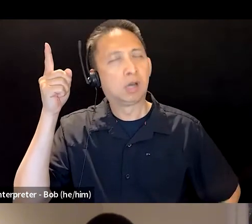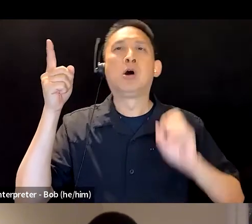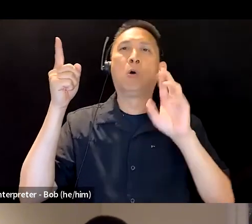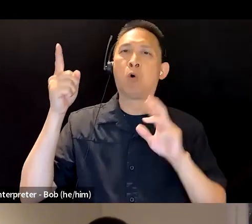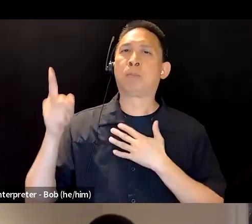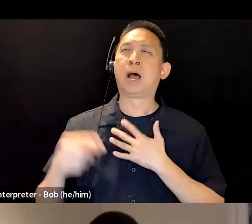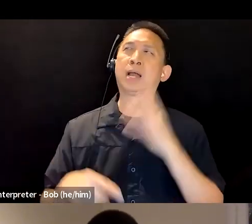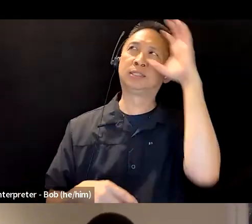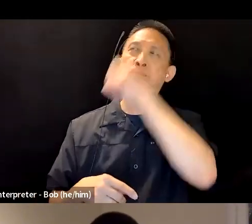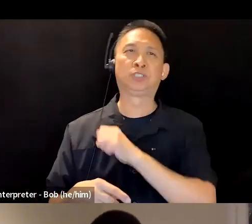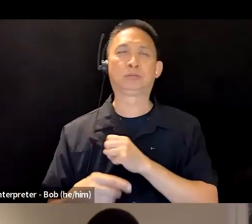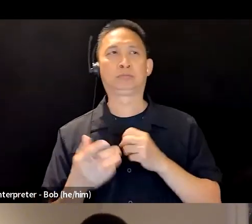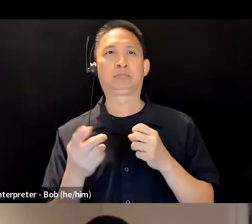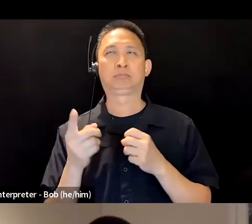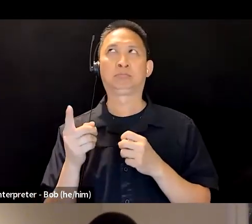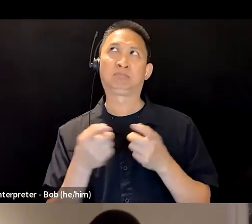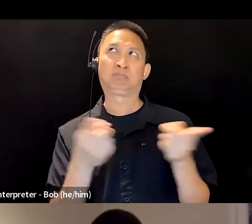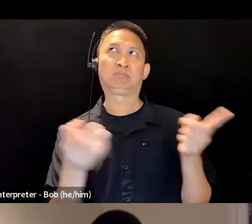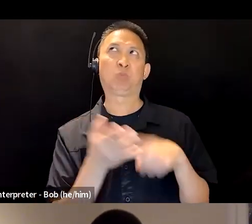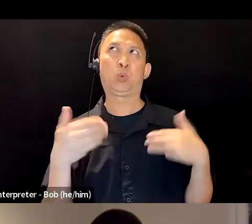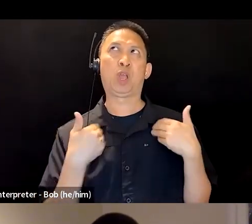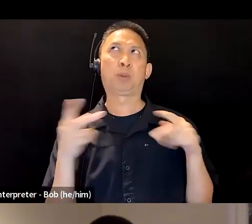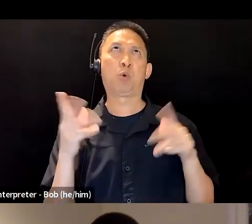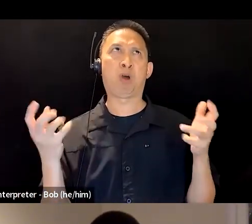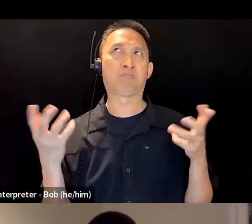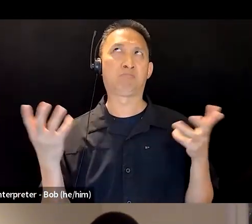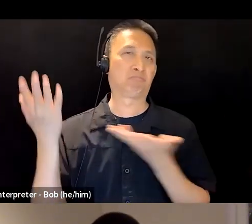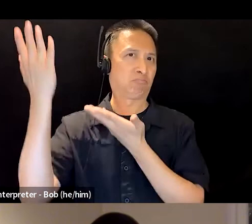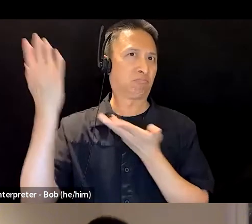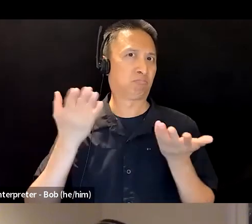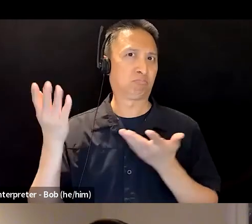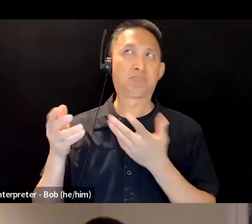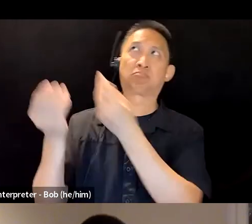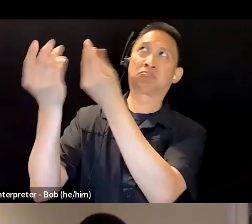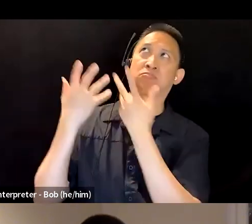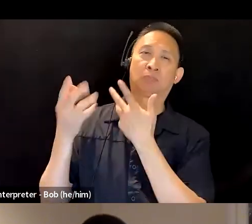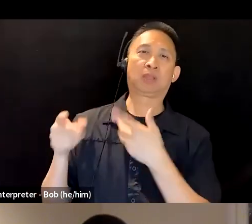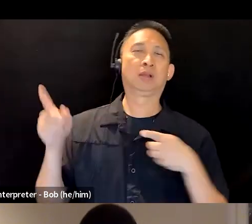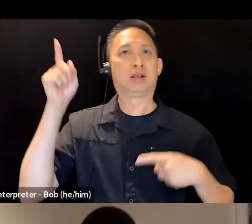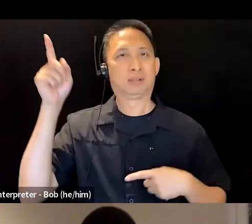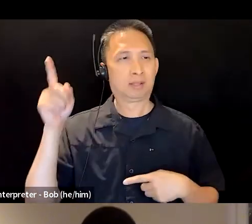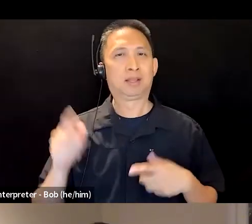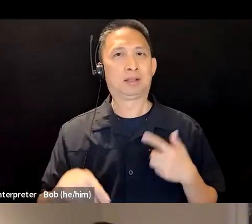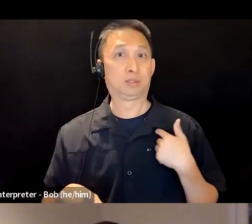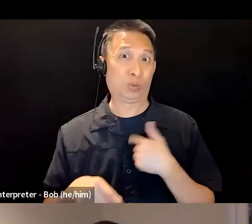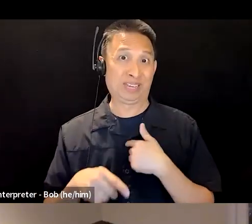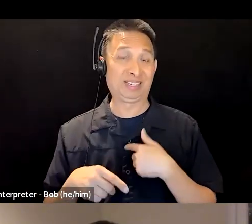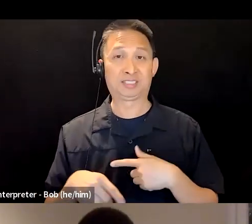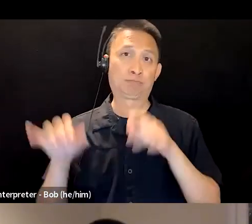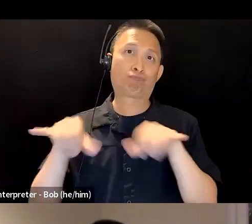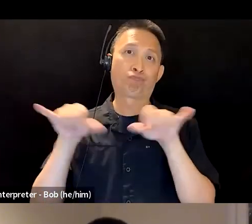like what young people want and like how we're like, essentially going to keep on justifying ourselves or feel like